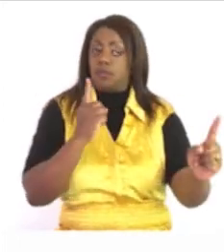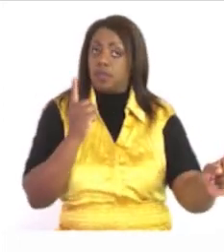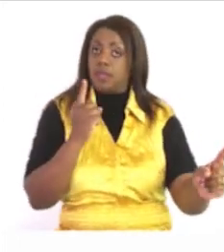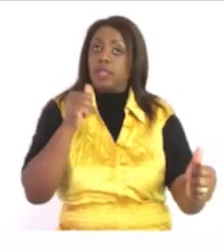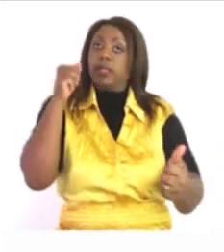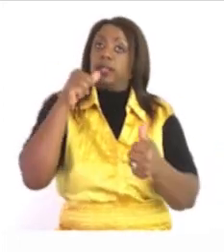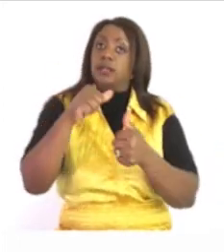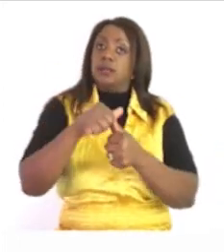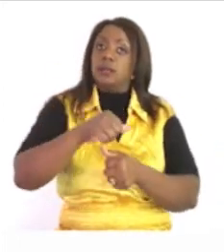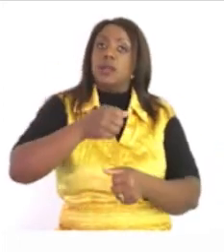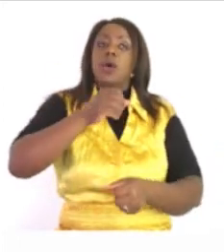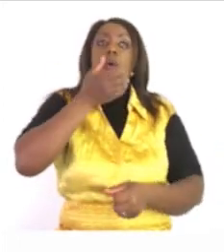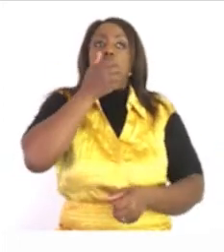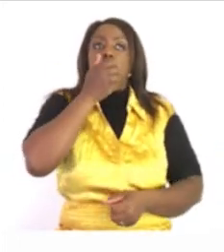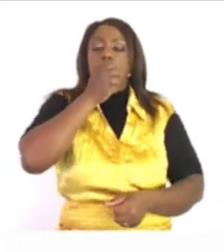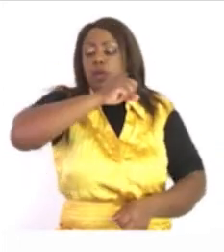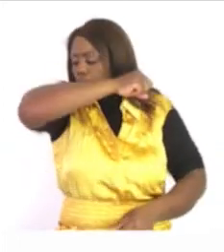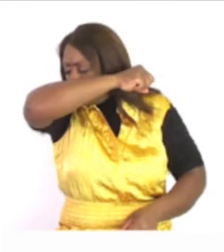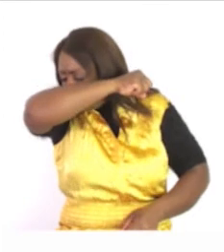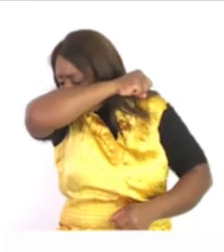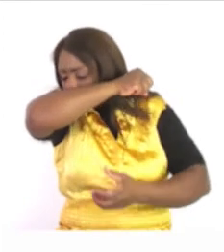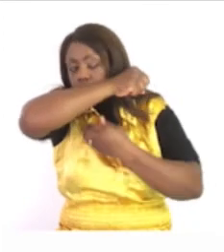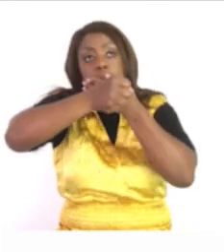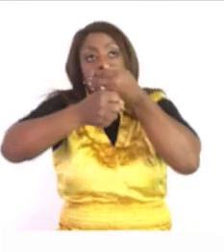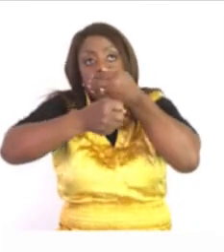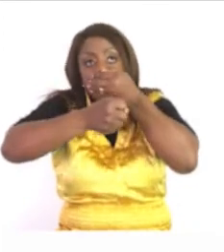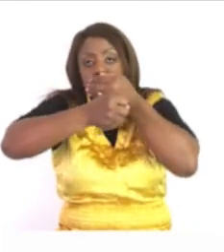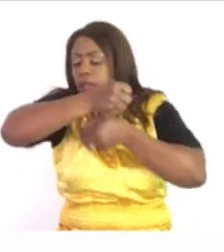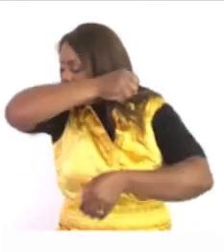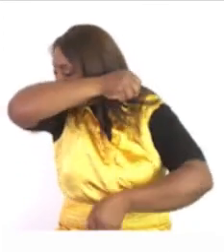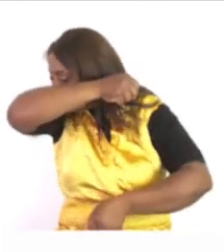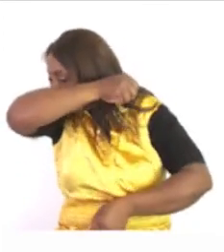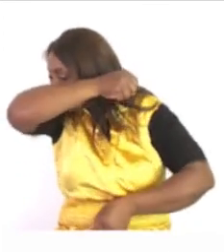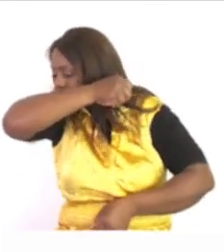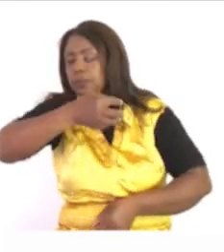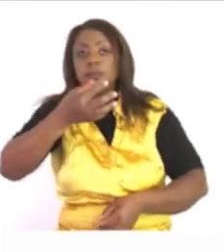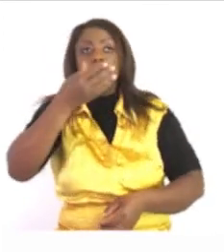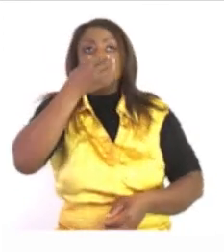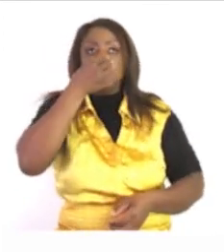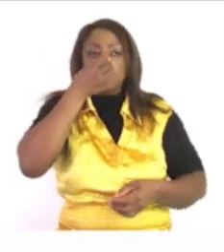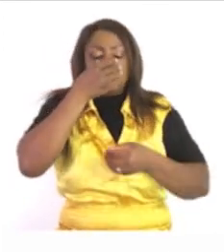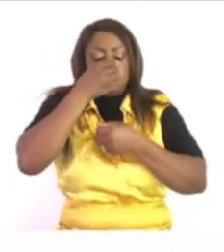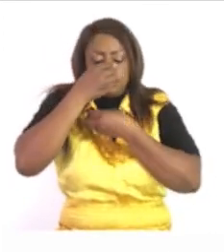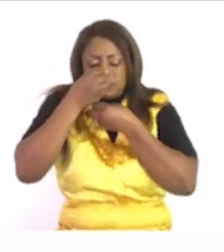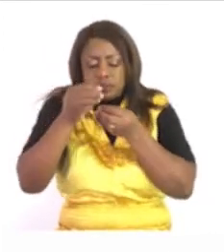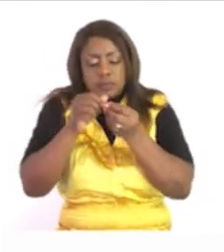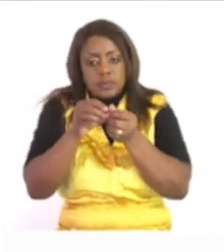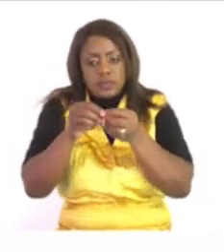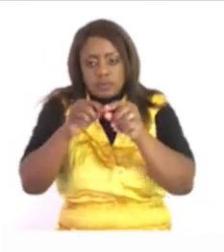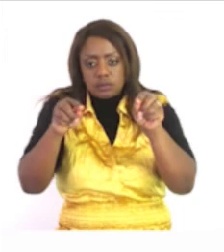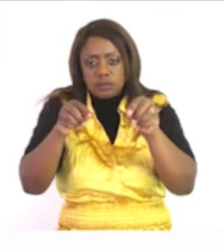more faster. But it is better always, prevention is better than cure. So let us look at how